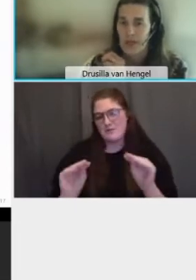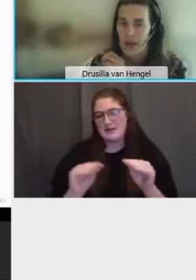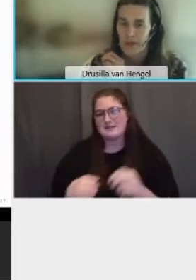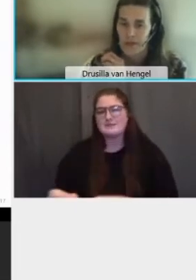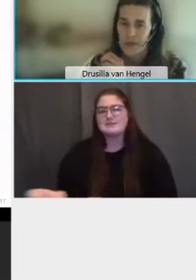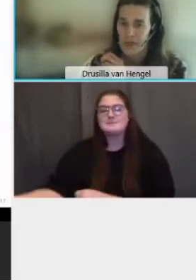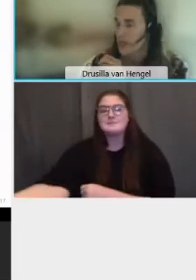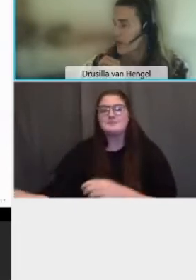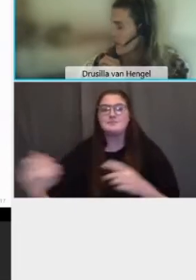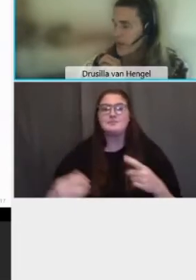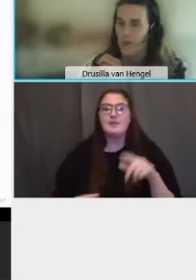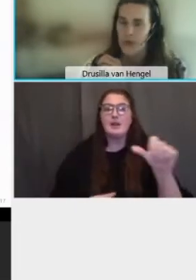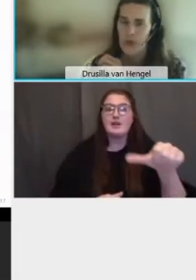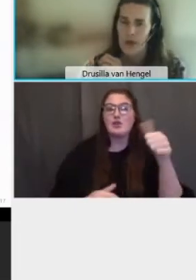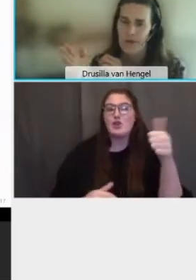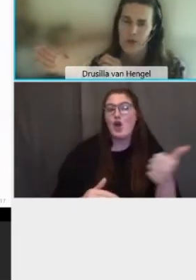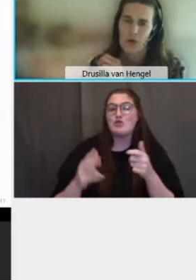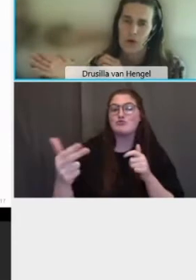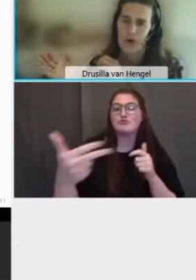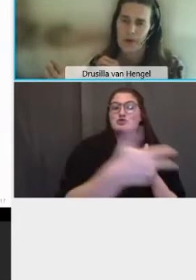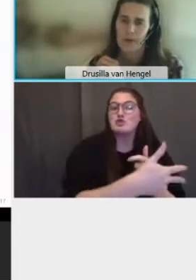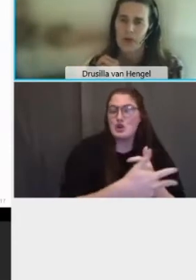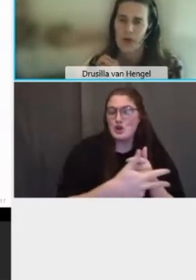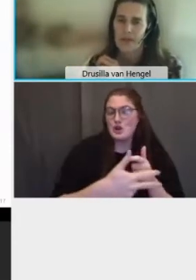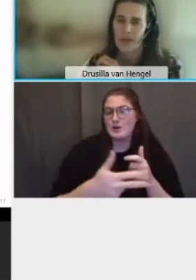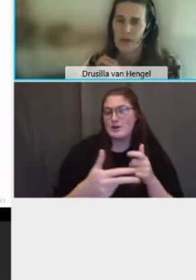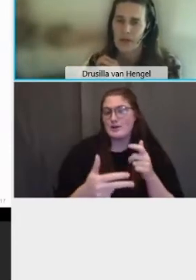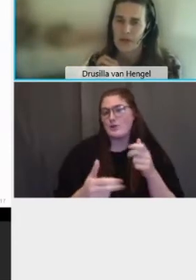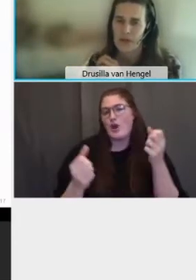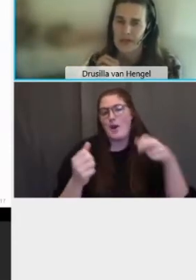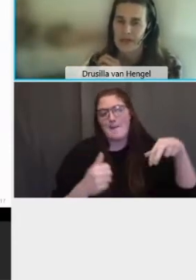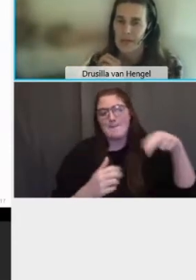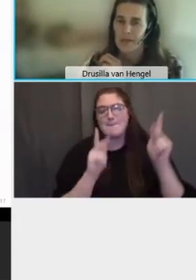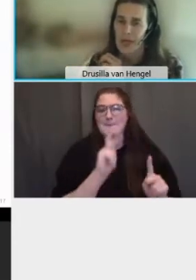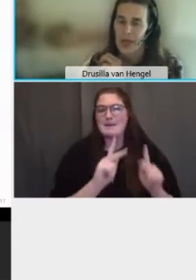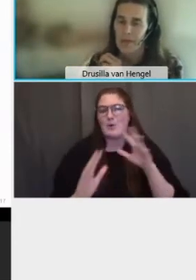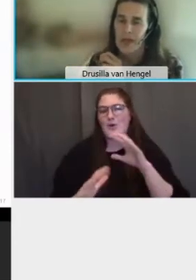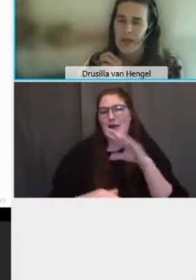pedestrians are in conflict with each other as people turn off the corridor and people crossing along the